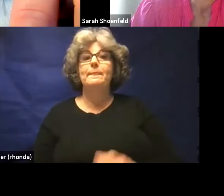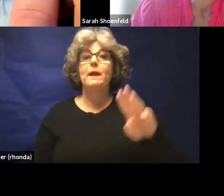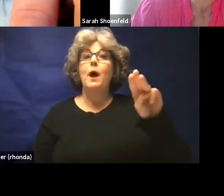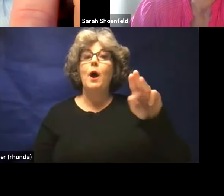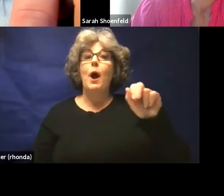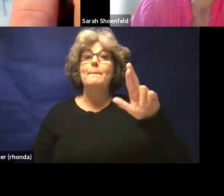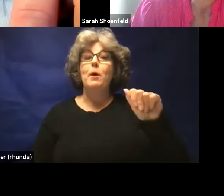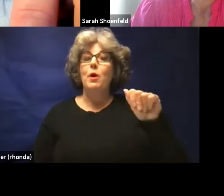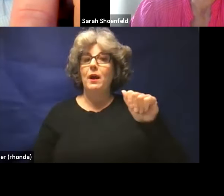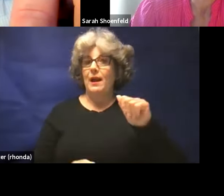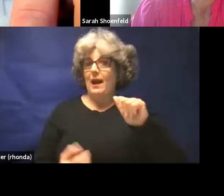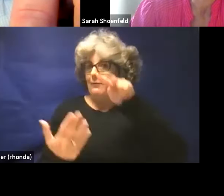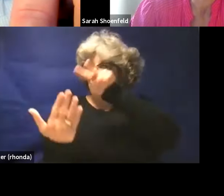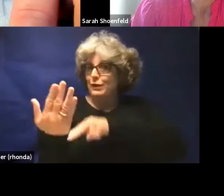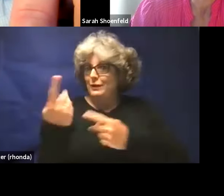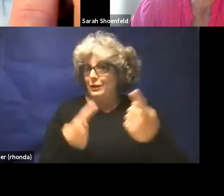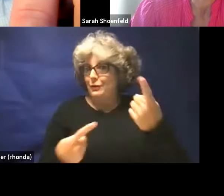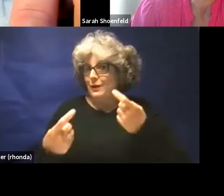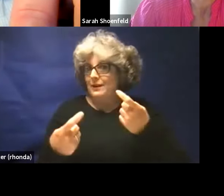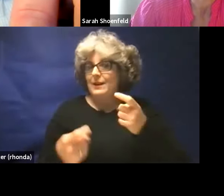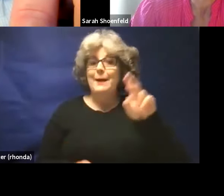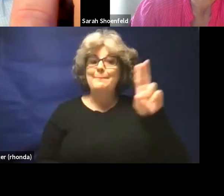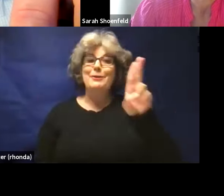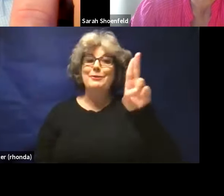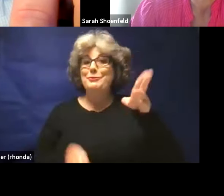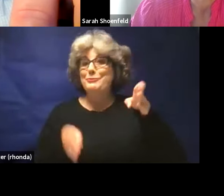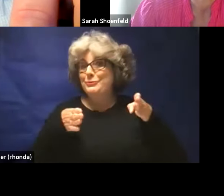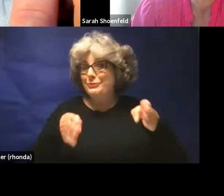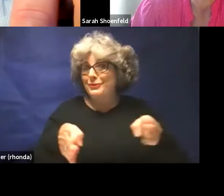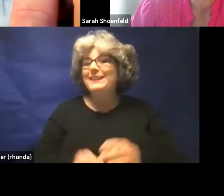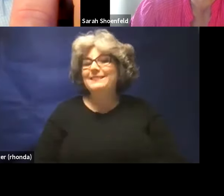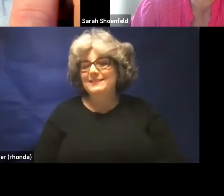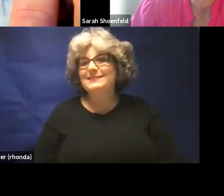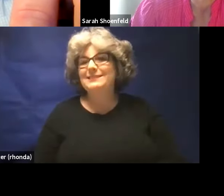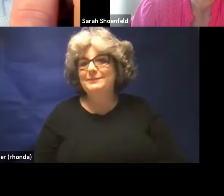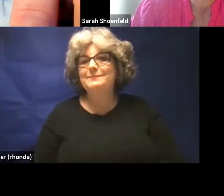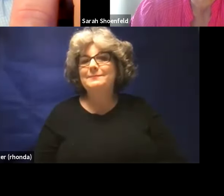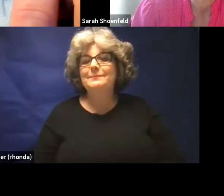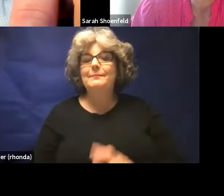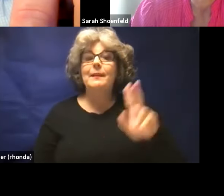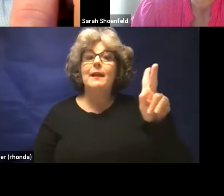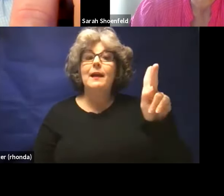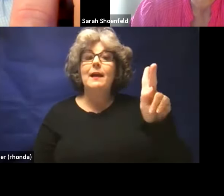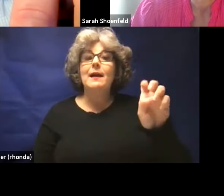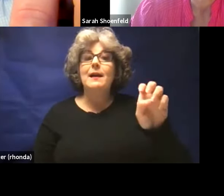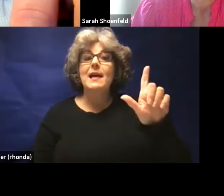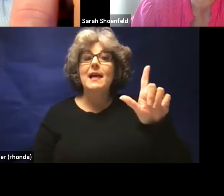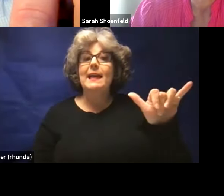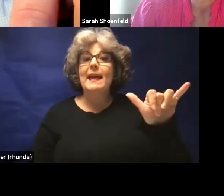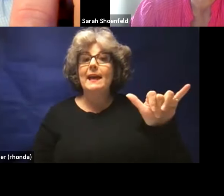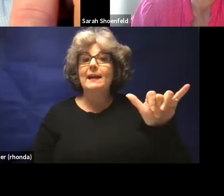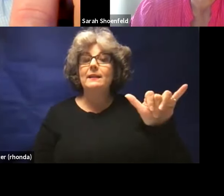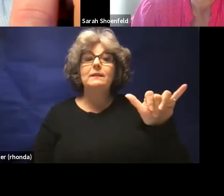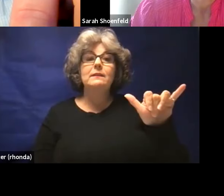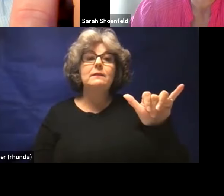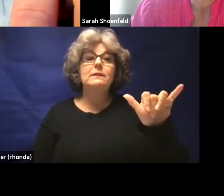But I'm looking at some questions about U Street and Kelly. What's her